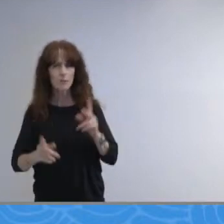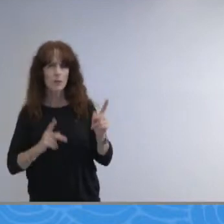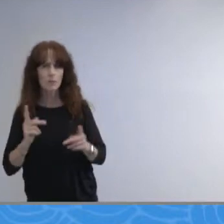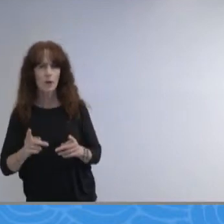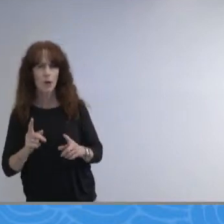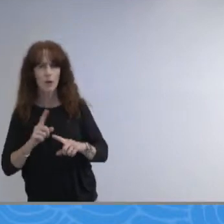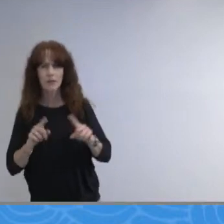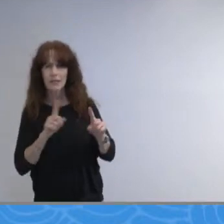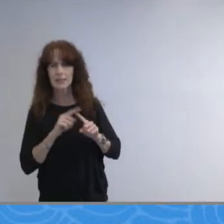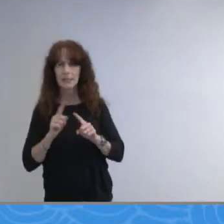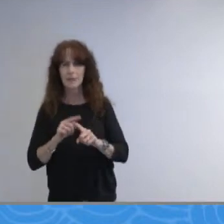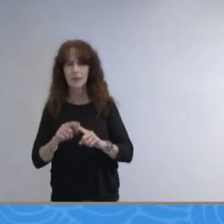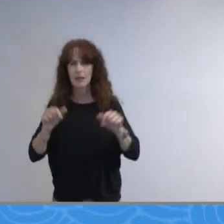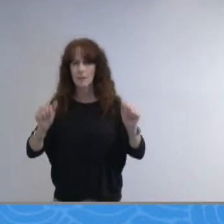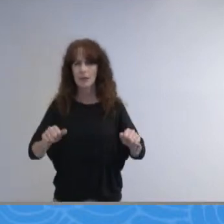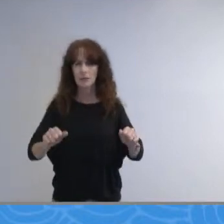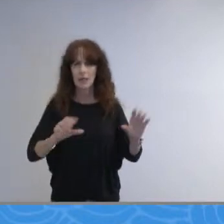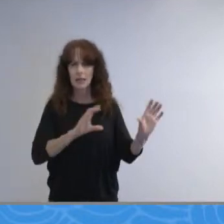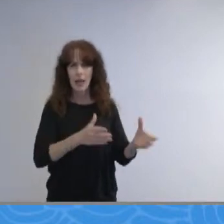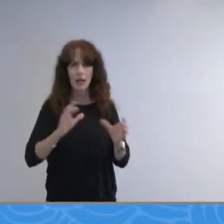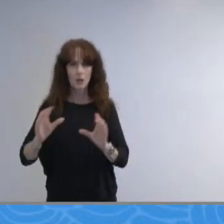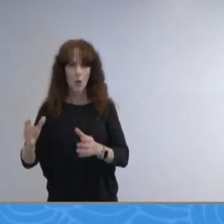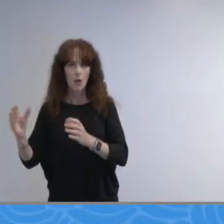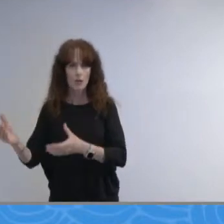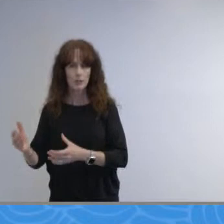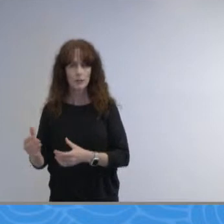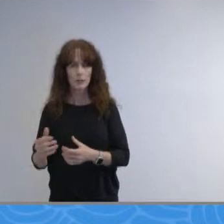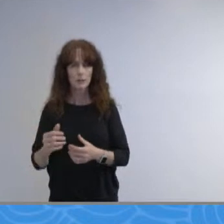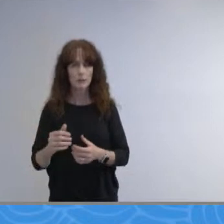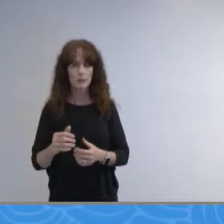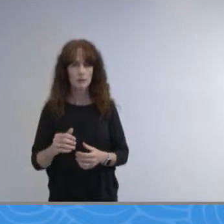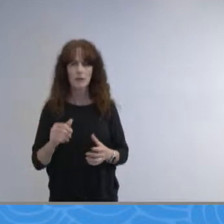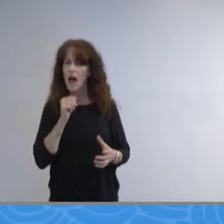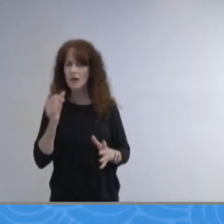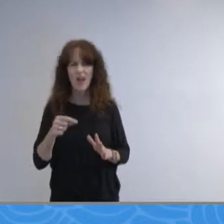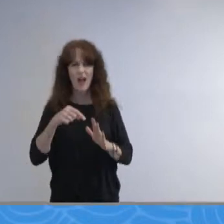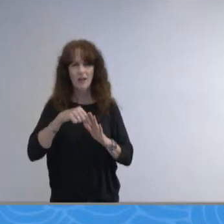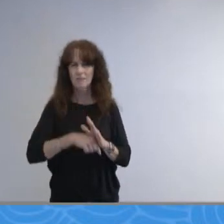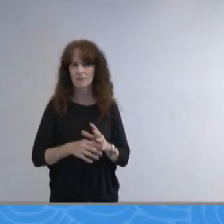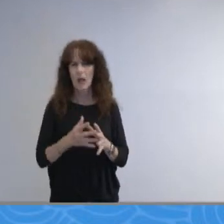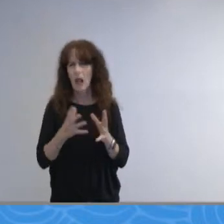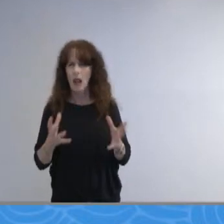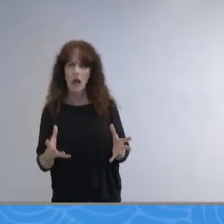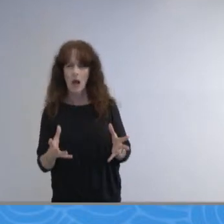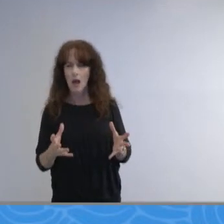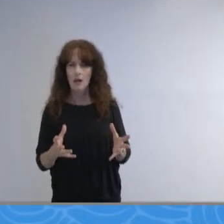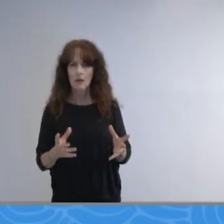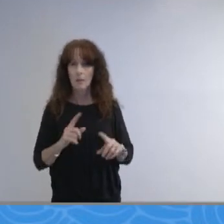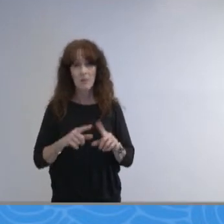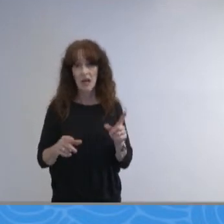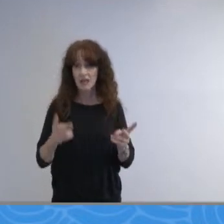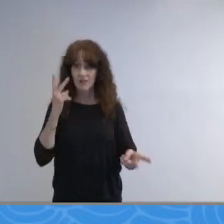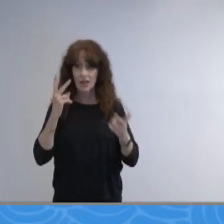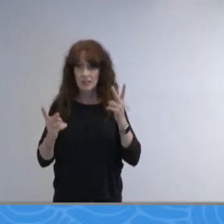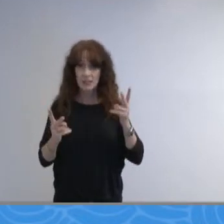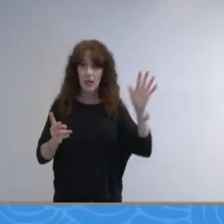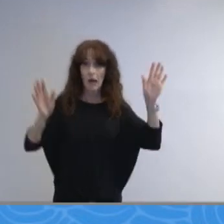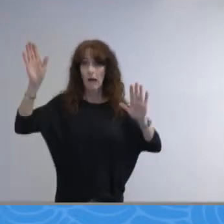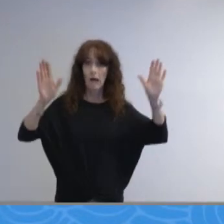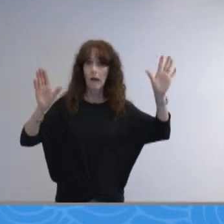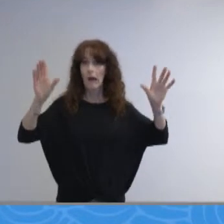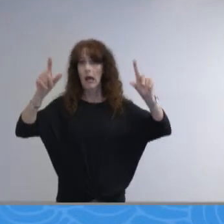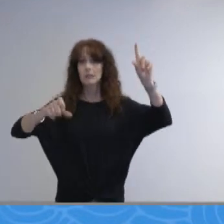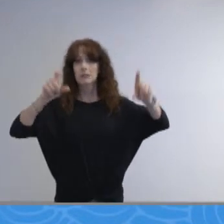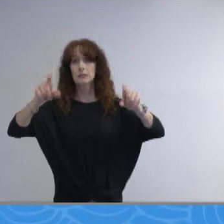different eligibility categories. I won't get into a lot of them unless I see hands raised.